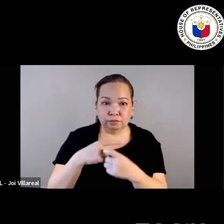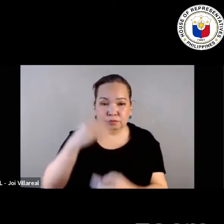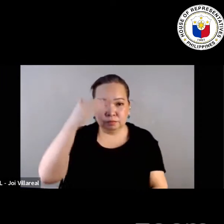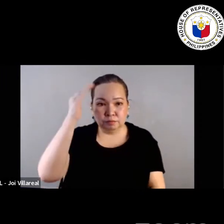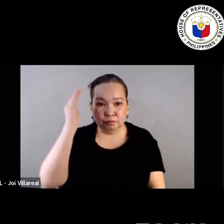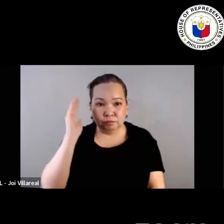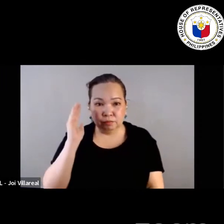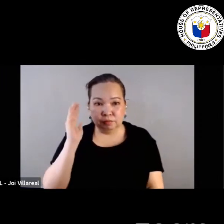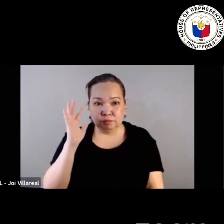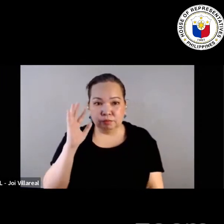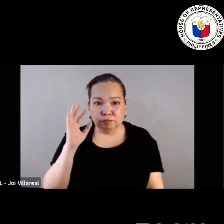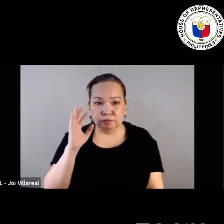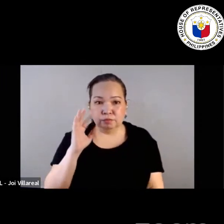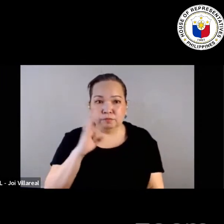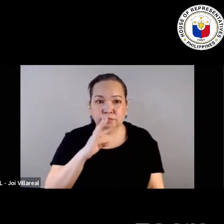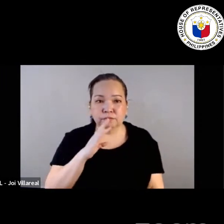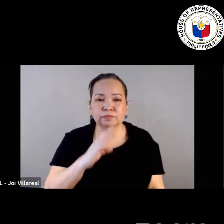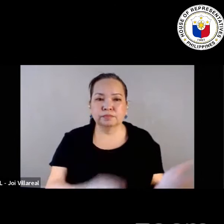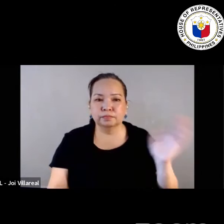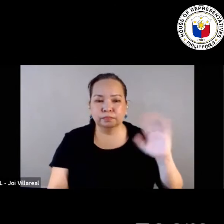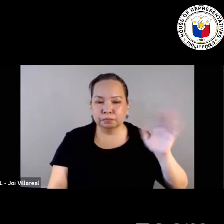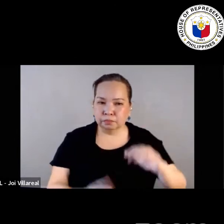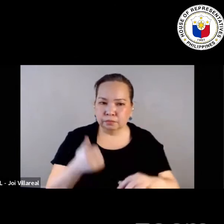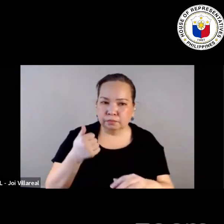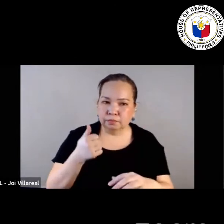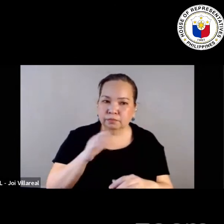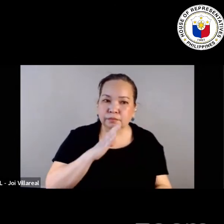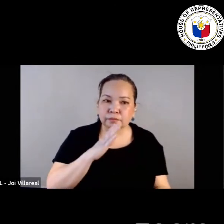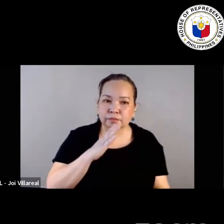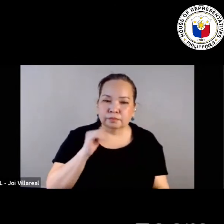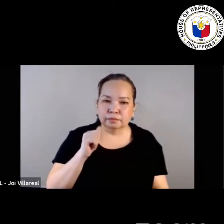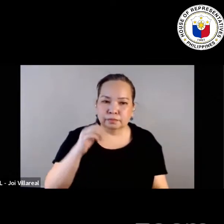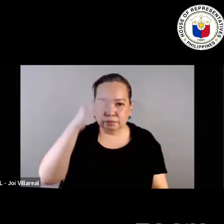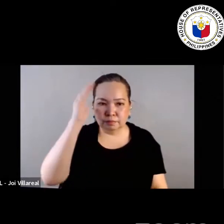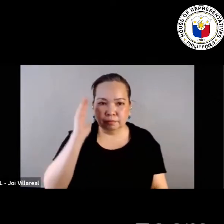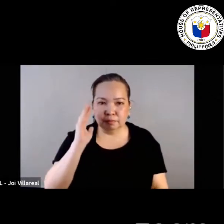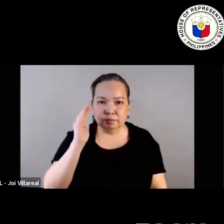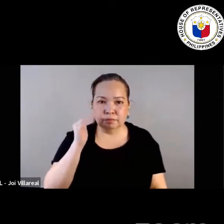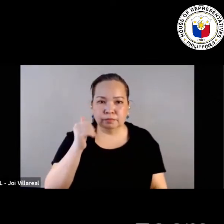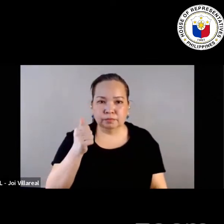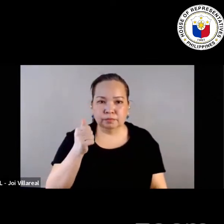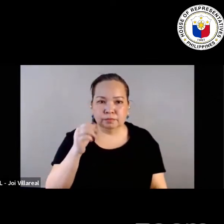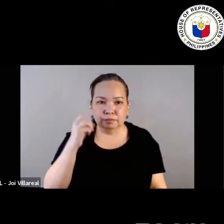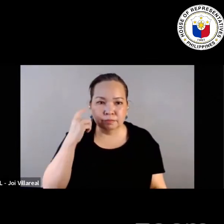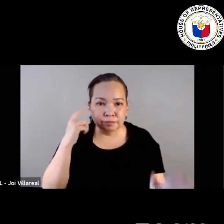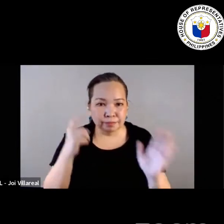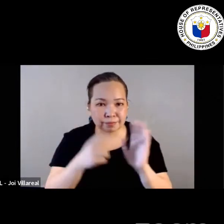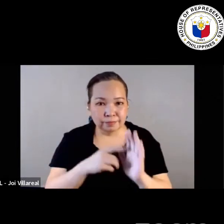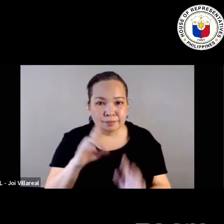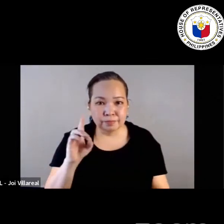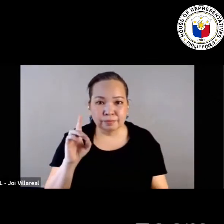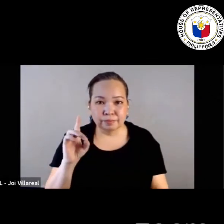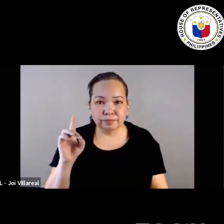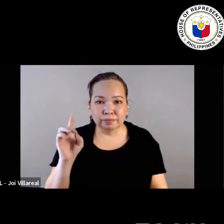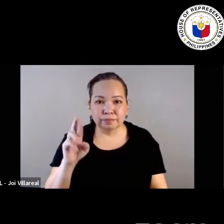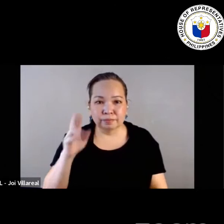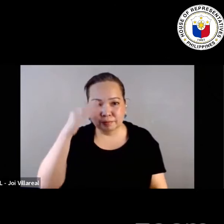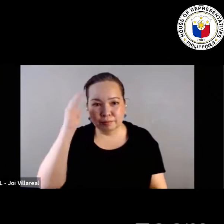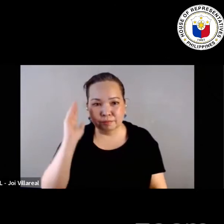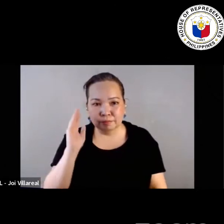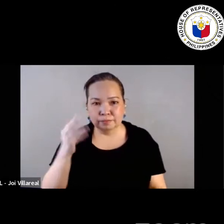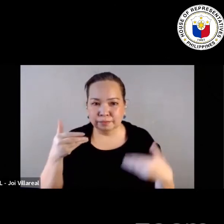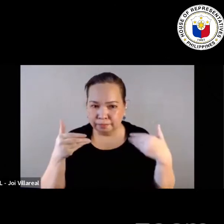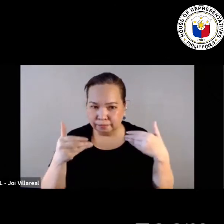Martinez? Magandang umaga po. Yes, you are recognized, Dr. Martinez. Please